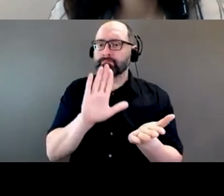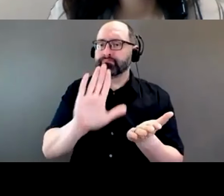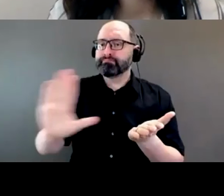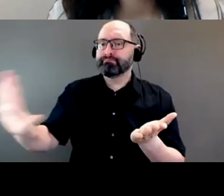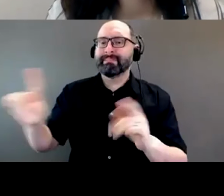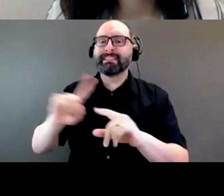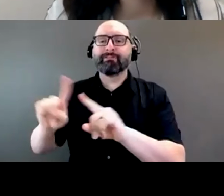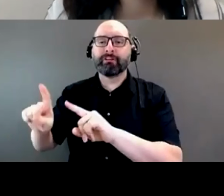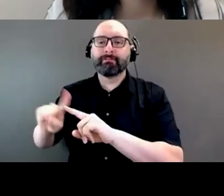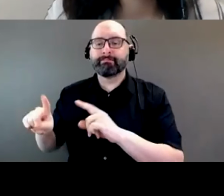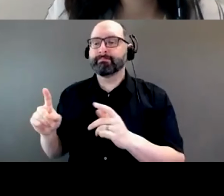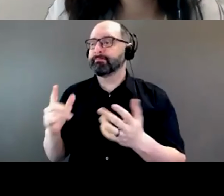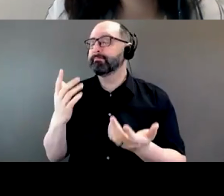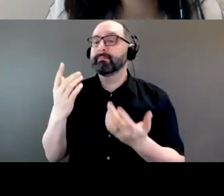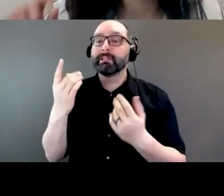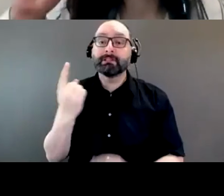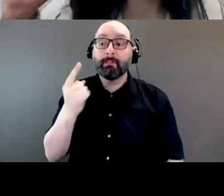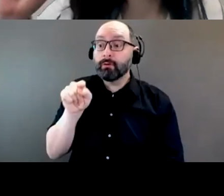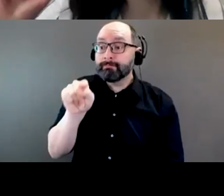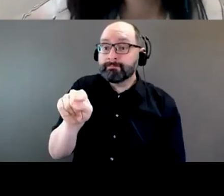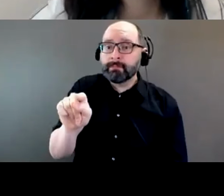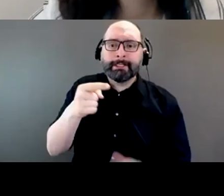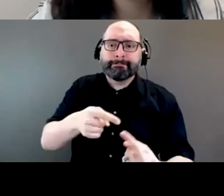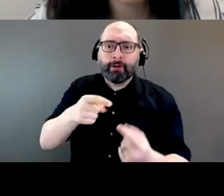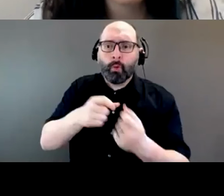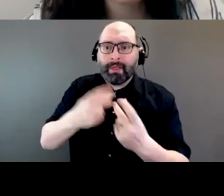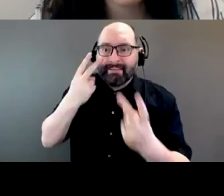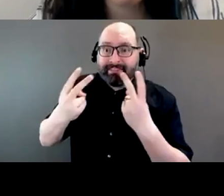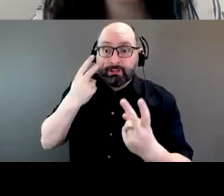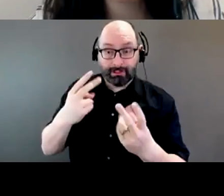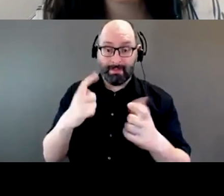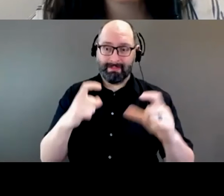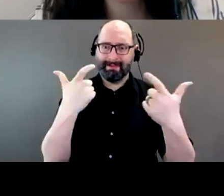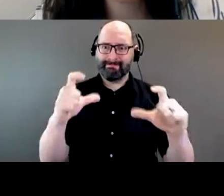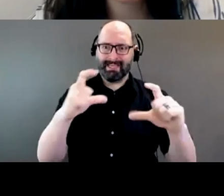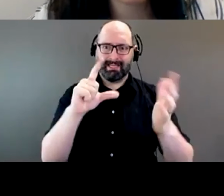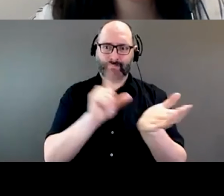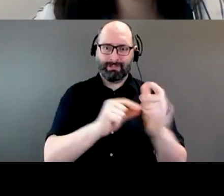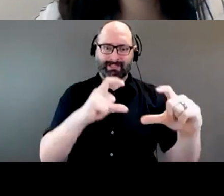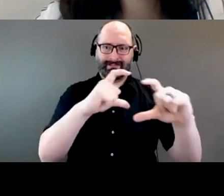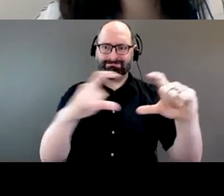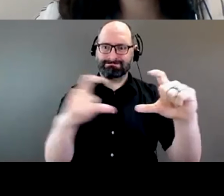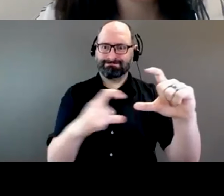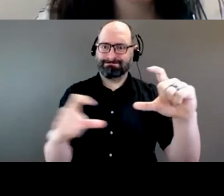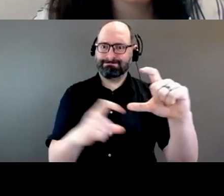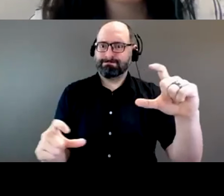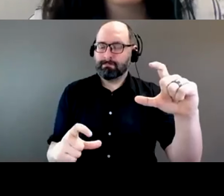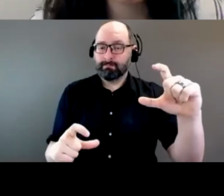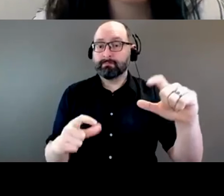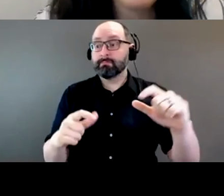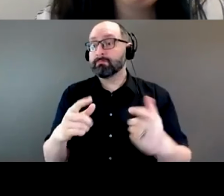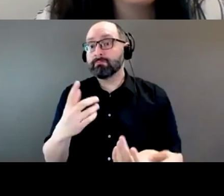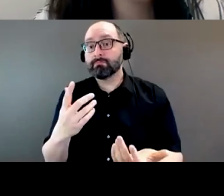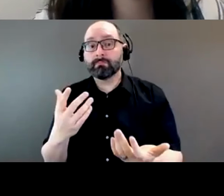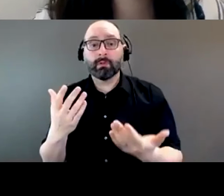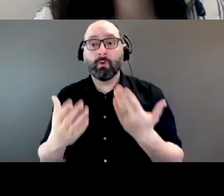has maybe a hard time with their vision, you could have a really big print in that person's book. There are other ways that they can